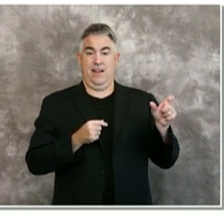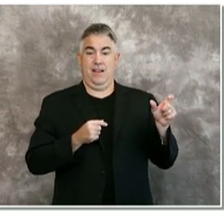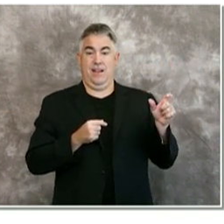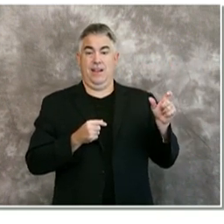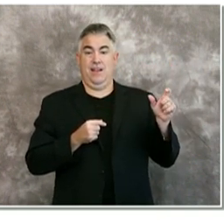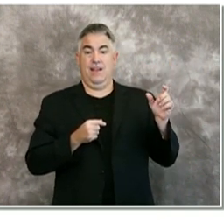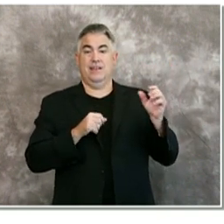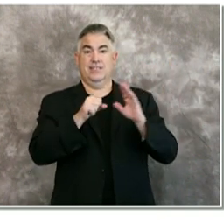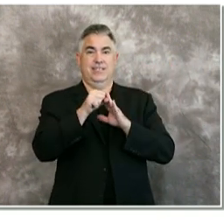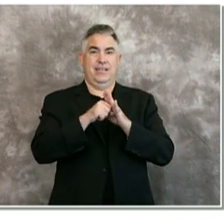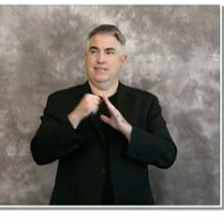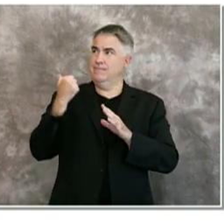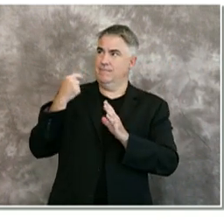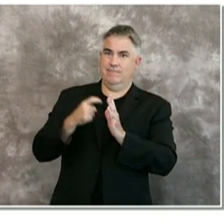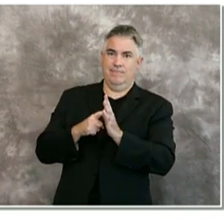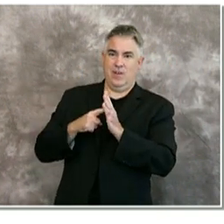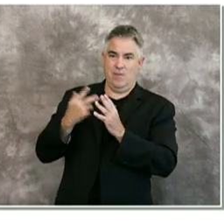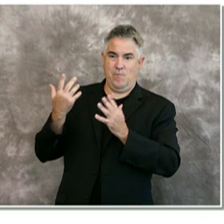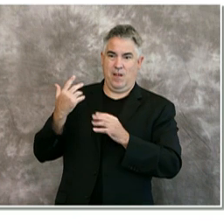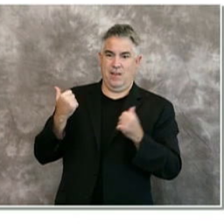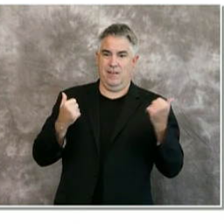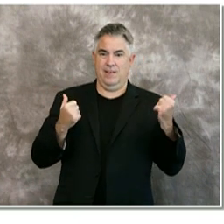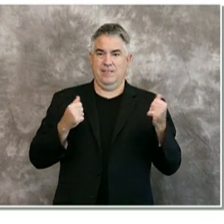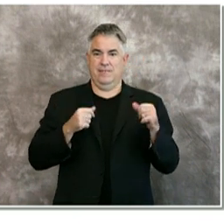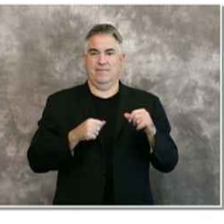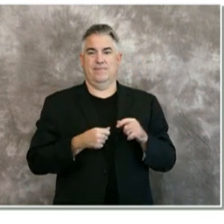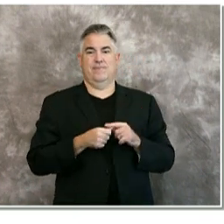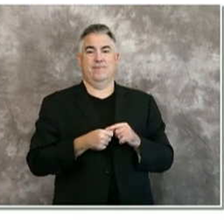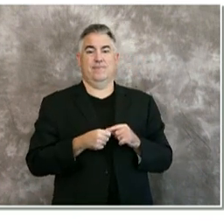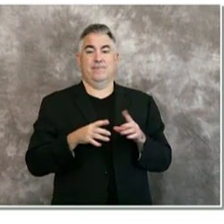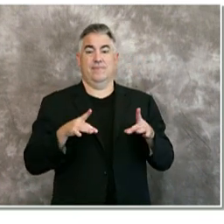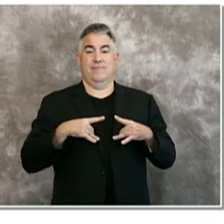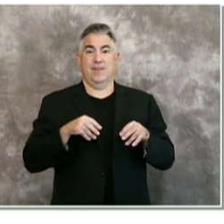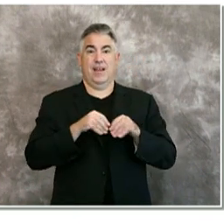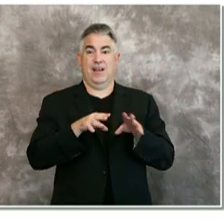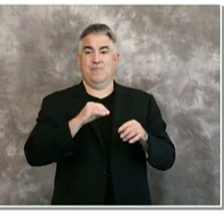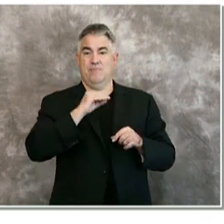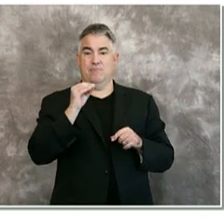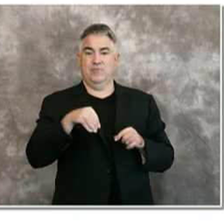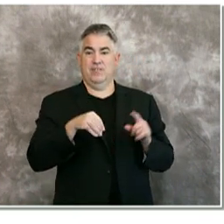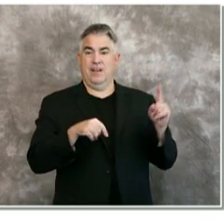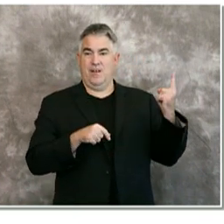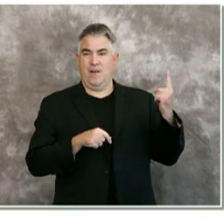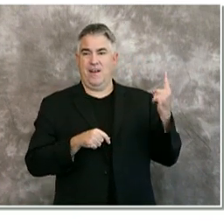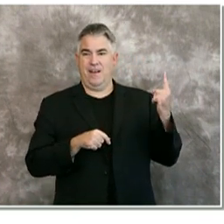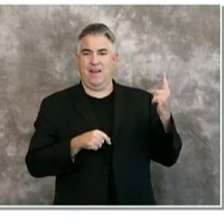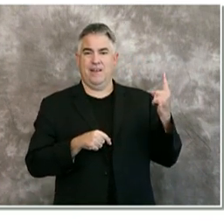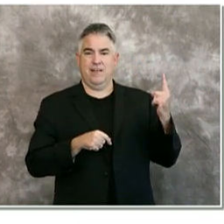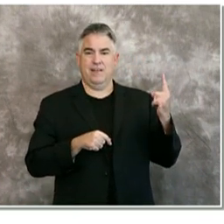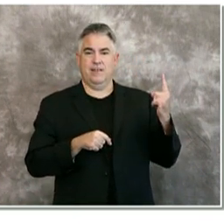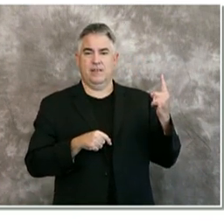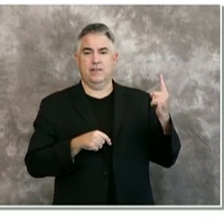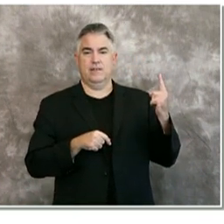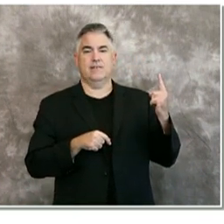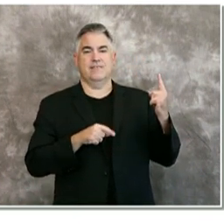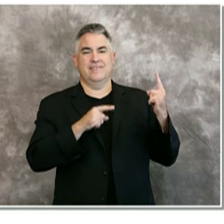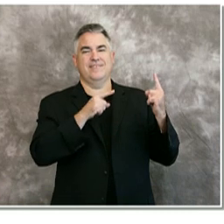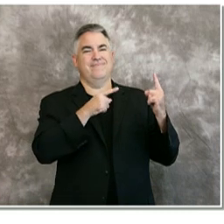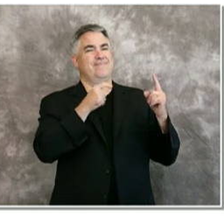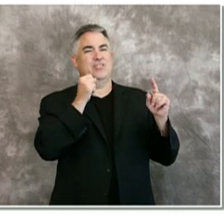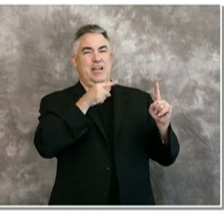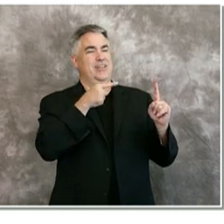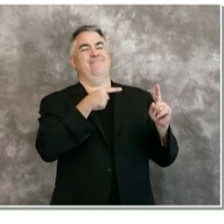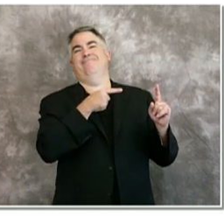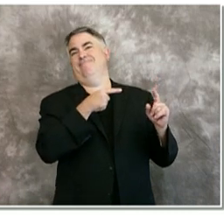state's metrics, and the case rate number 1 is the trigger that has us on